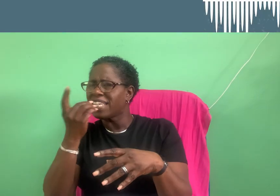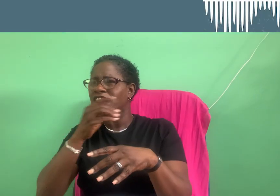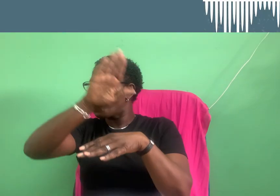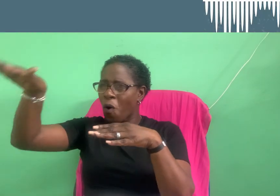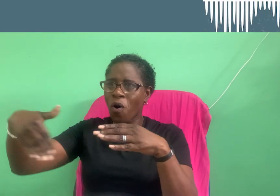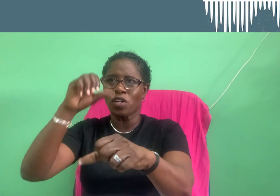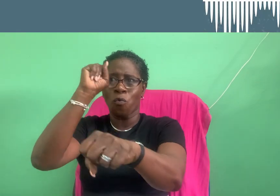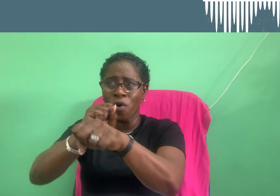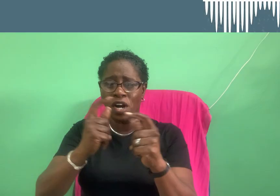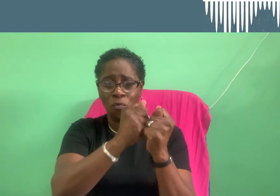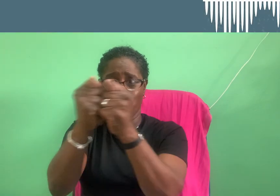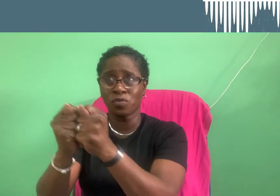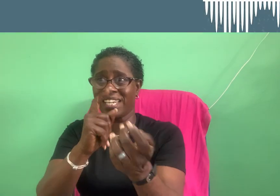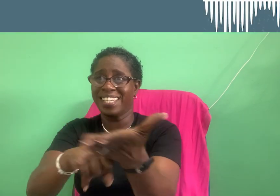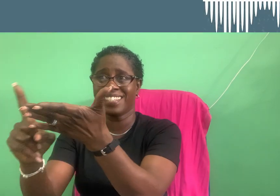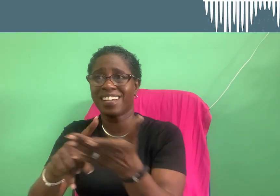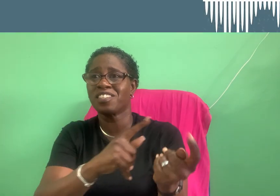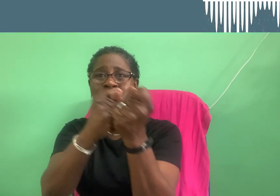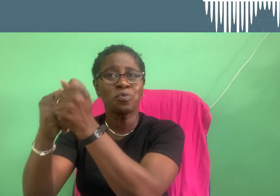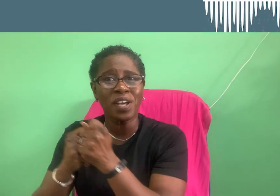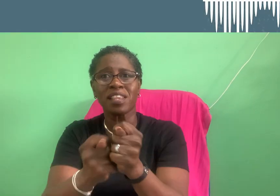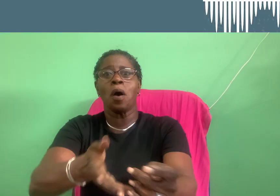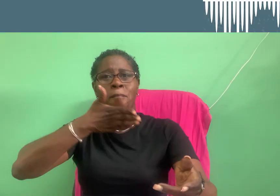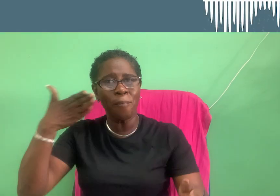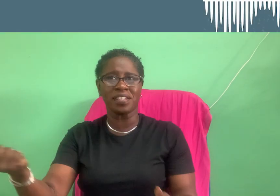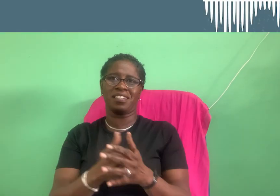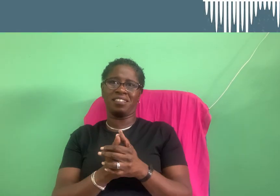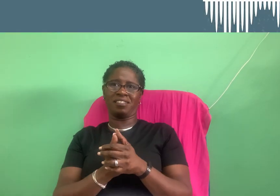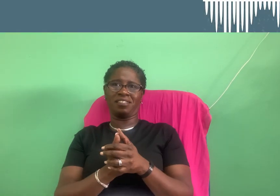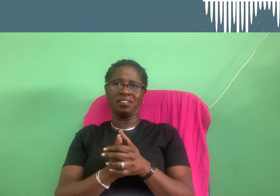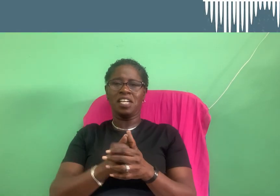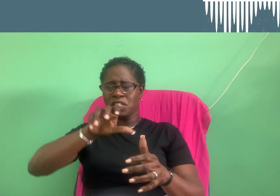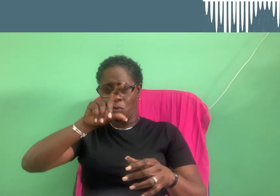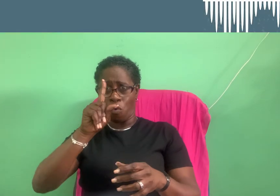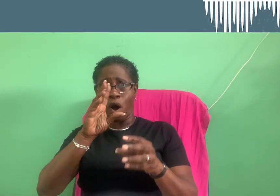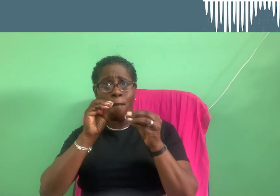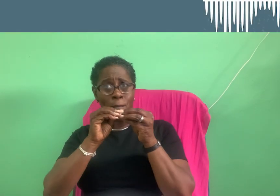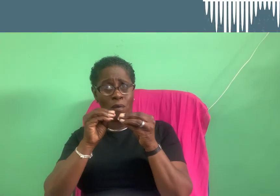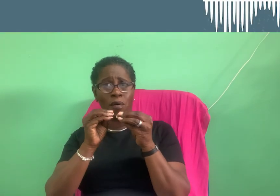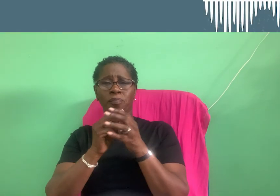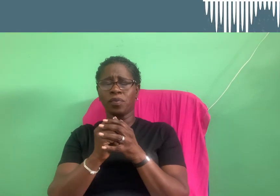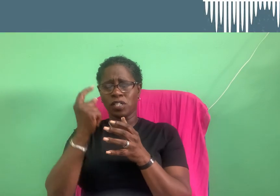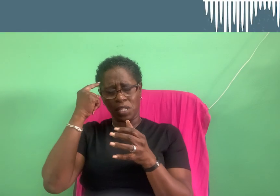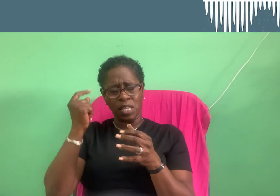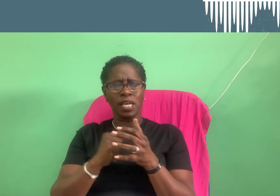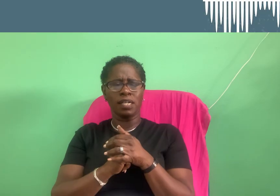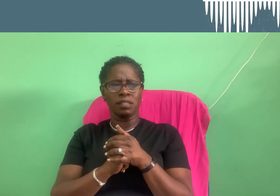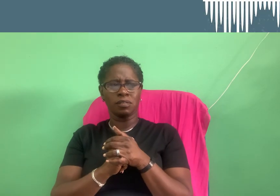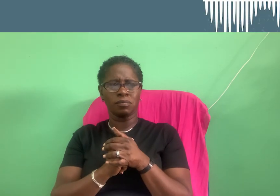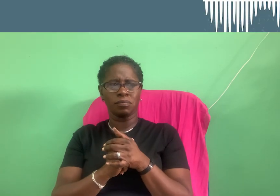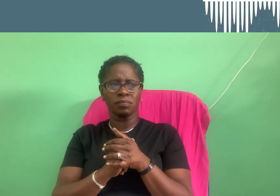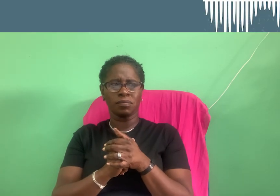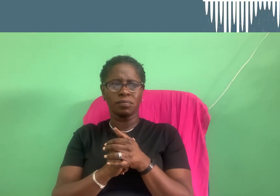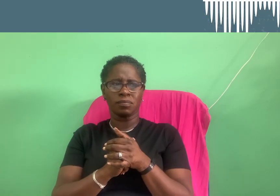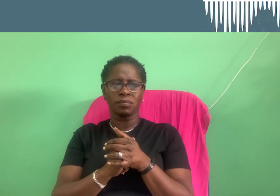So I think that that's part of it, is just the silo, really. The other thing too that I think about initially is